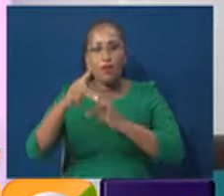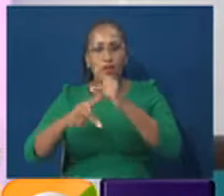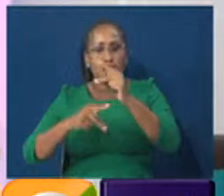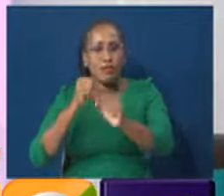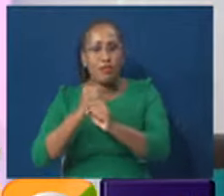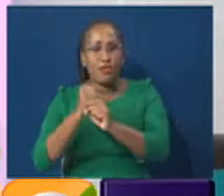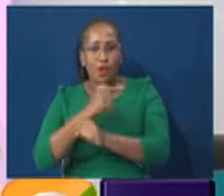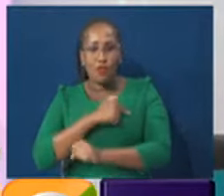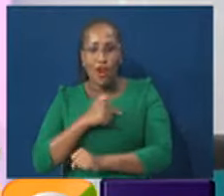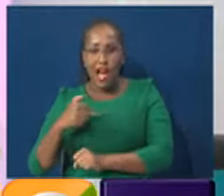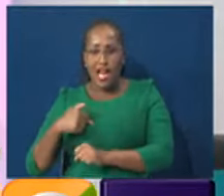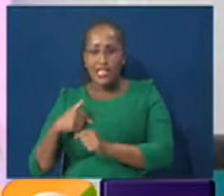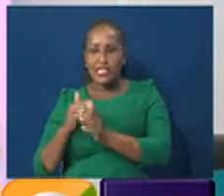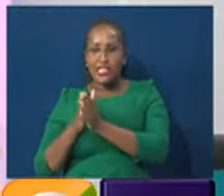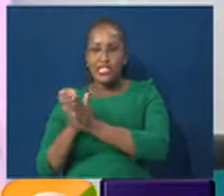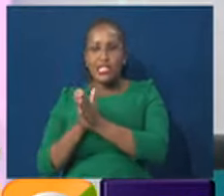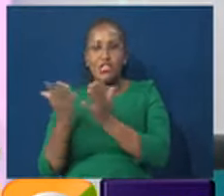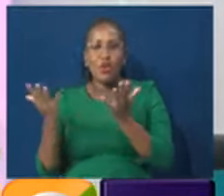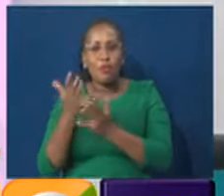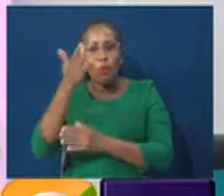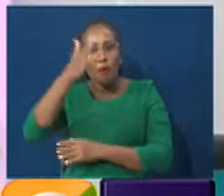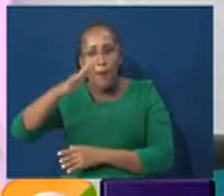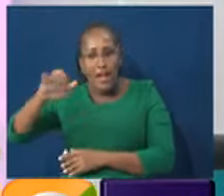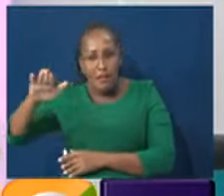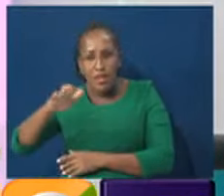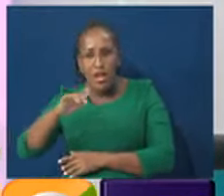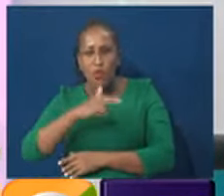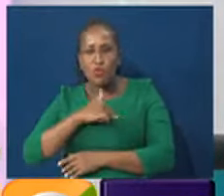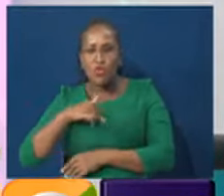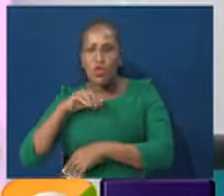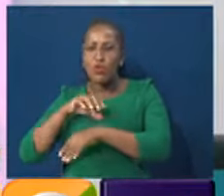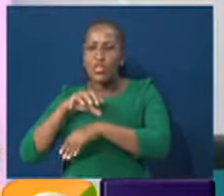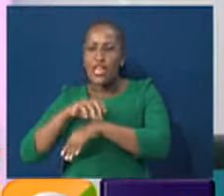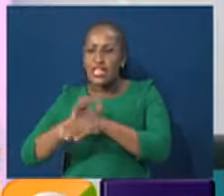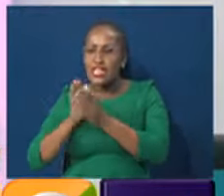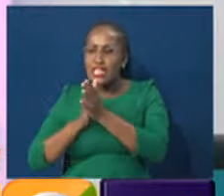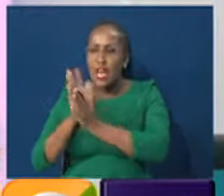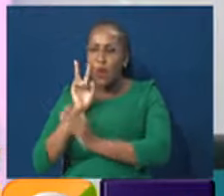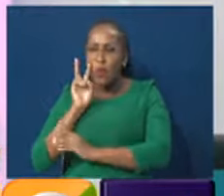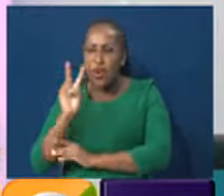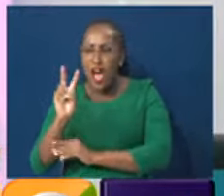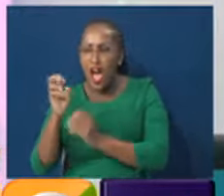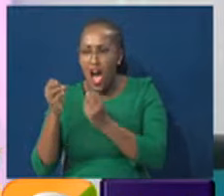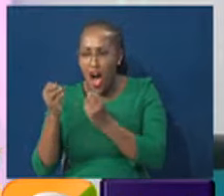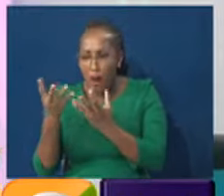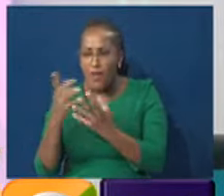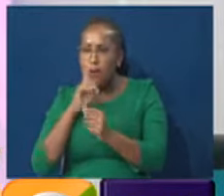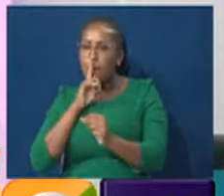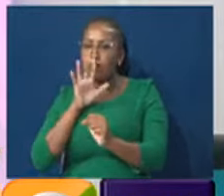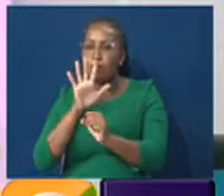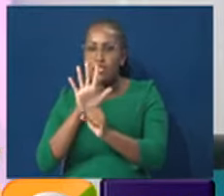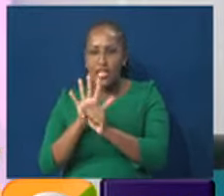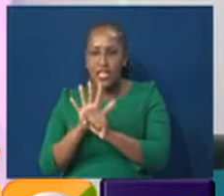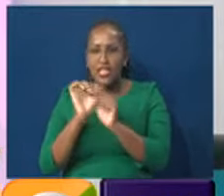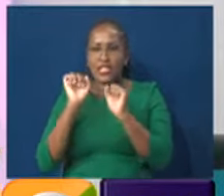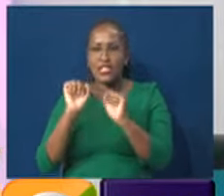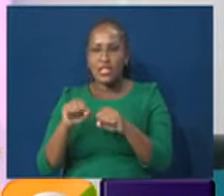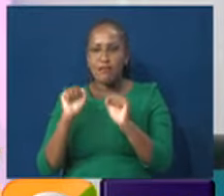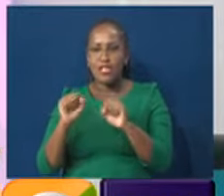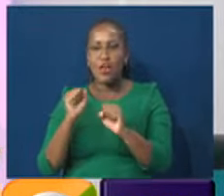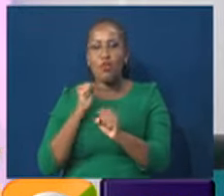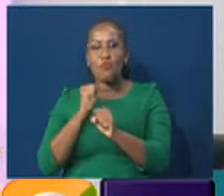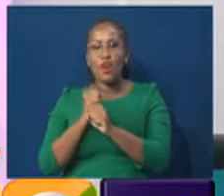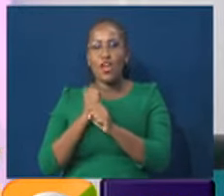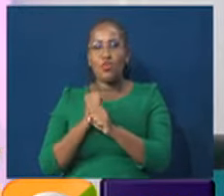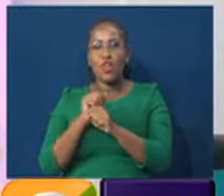us the interest is also on Parliament, we were interested to then see what or how many of these promises are translating into the